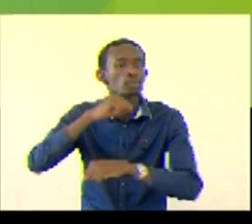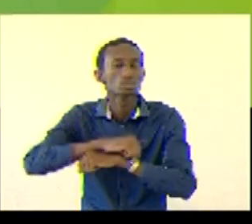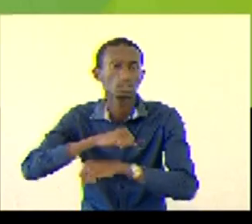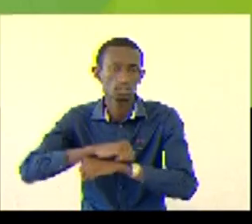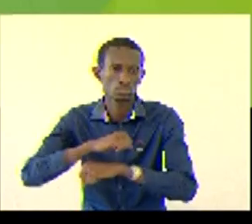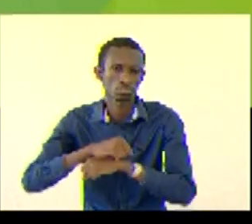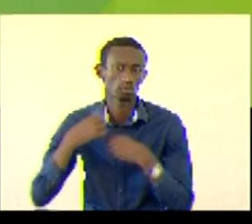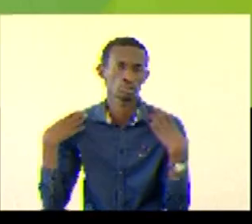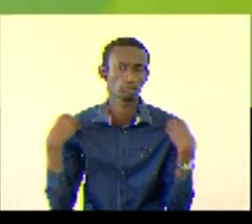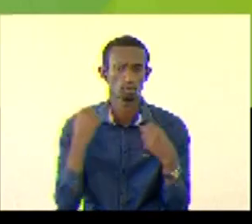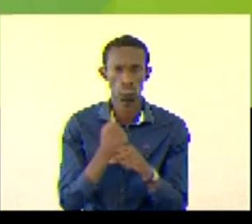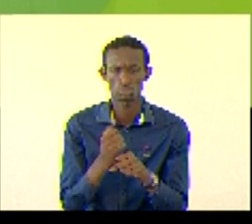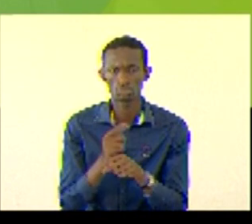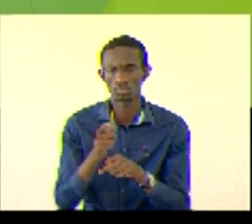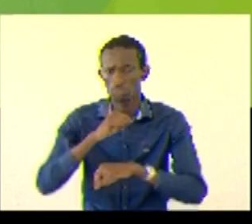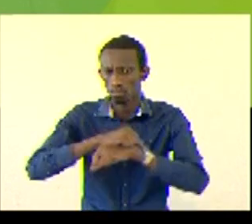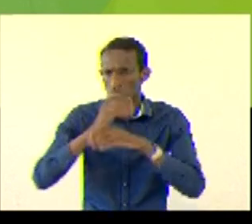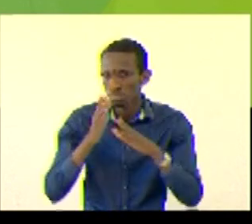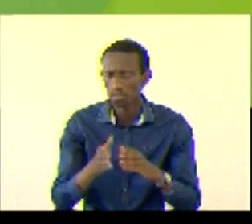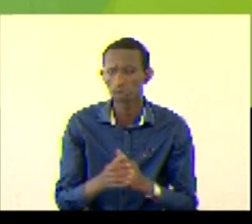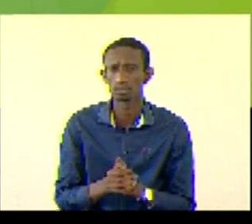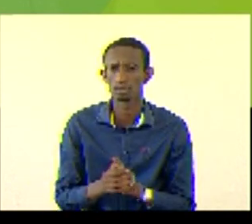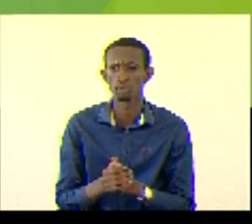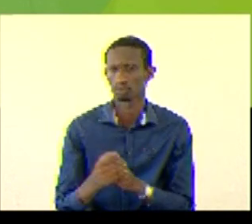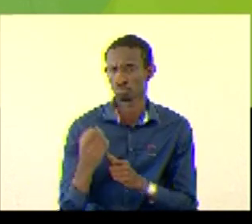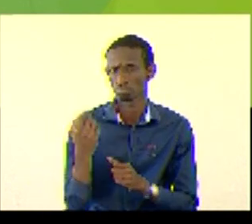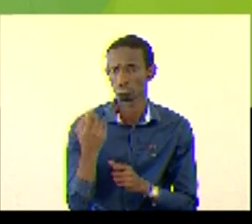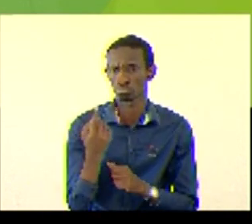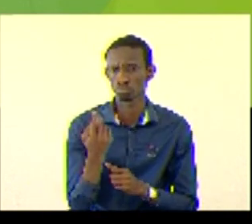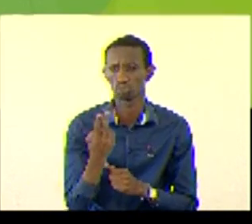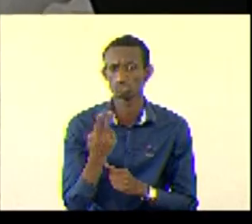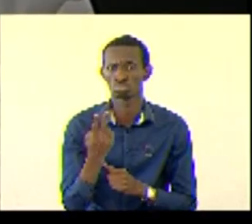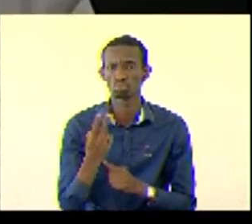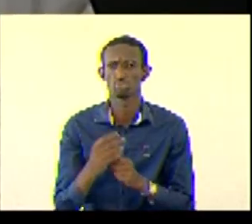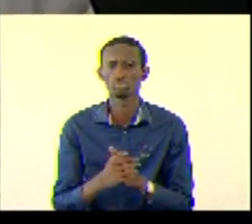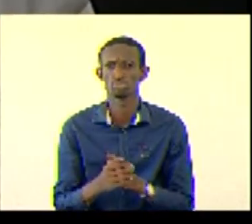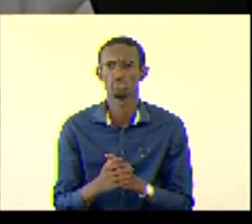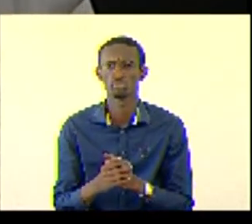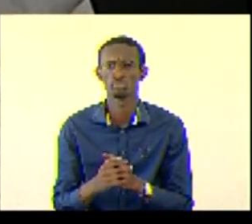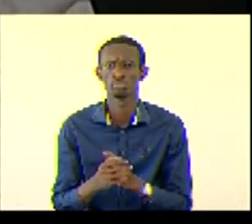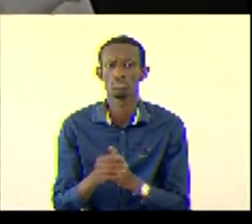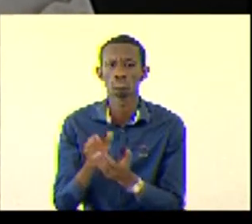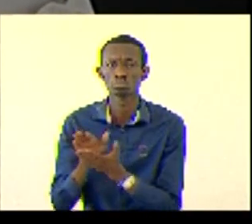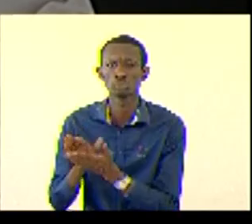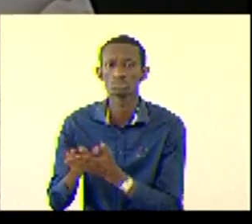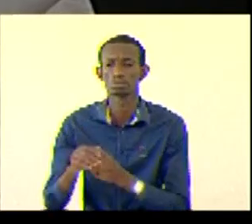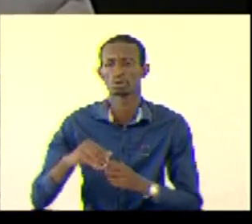to study the rate of a reaction, 2 grams of manganese 4 oxide was added